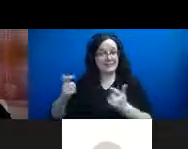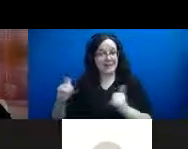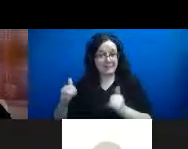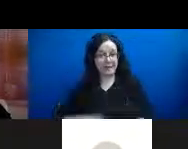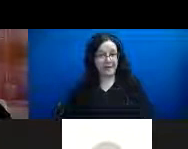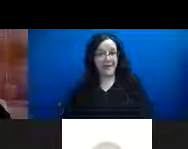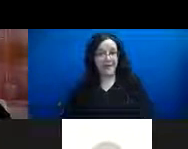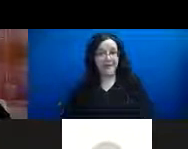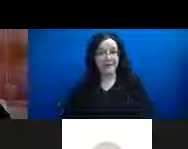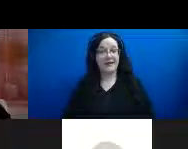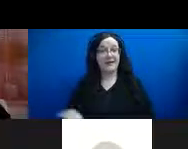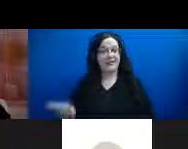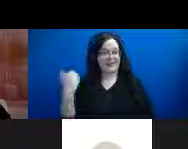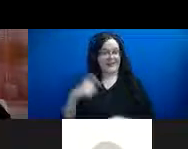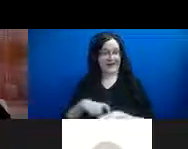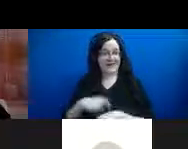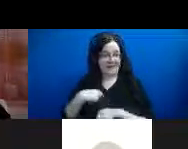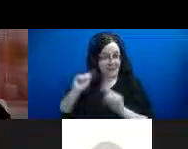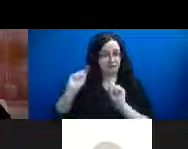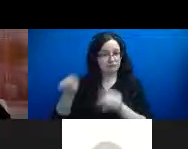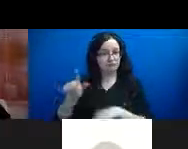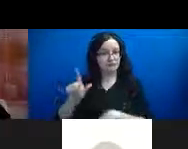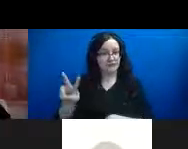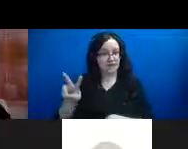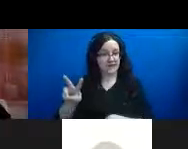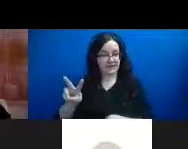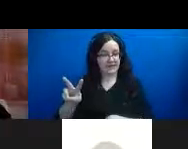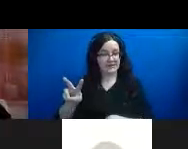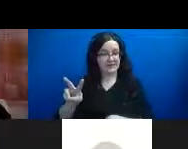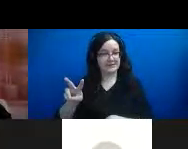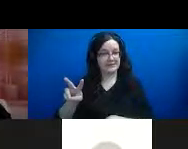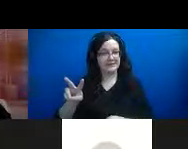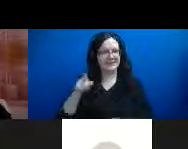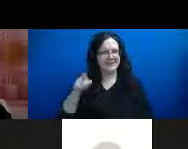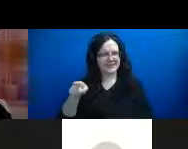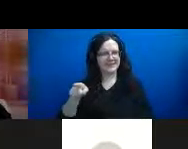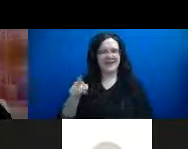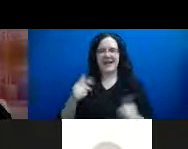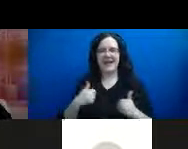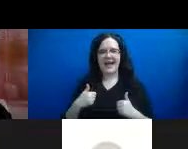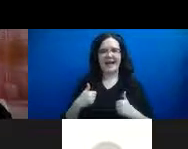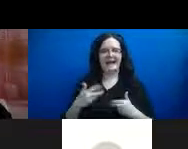went to Las Vegas, there was this interactive